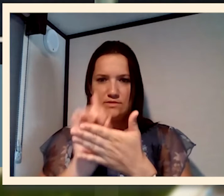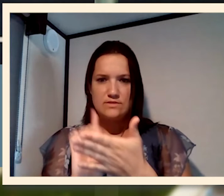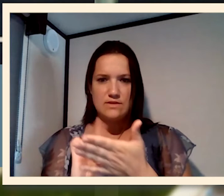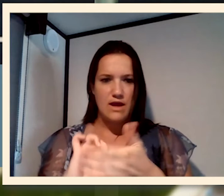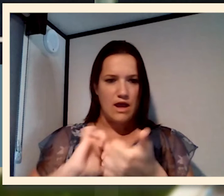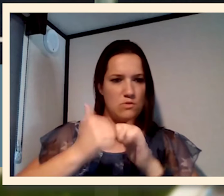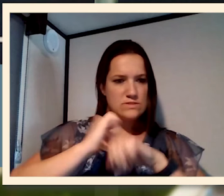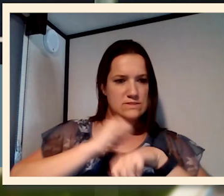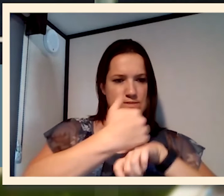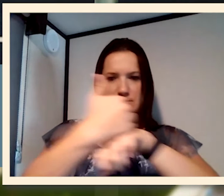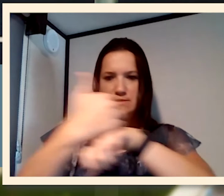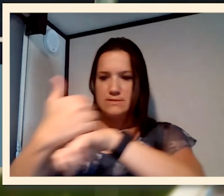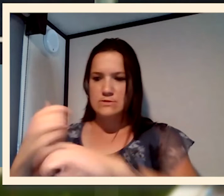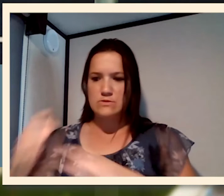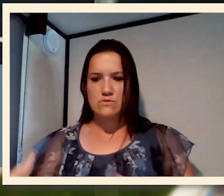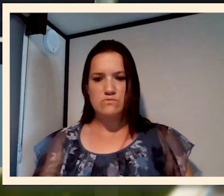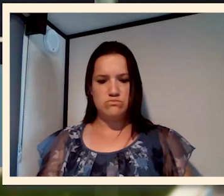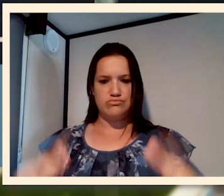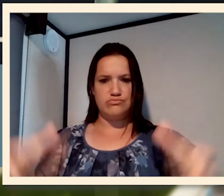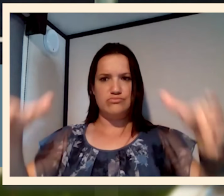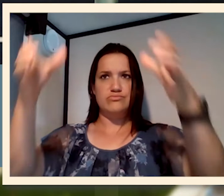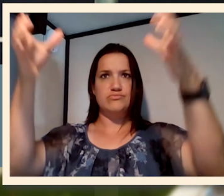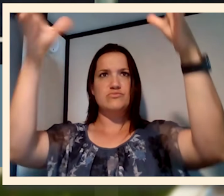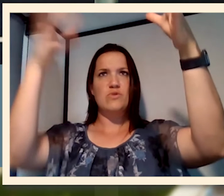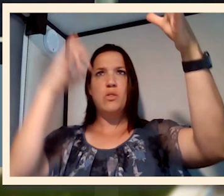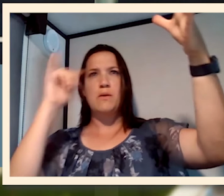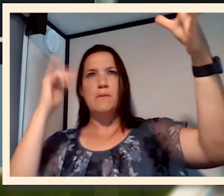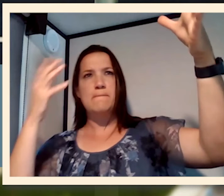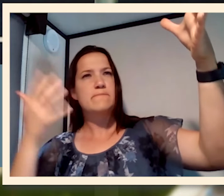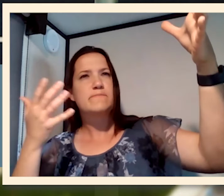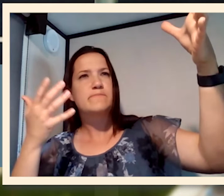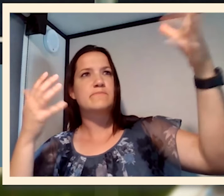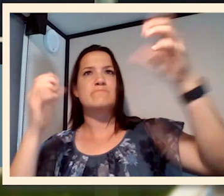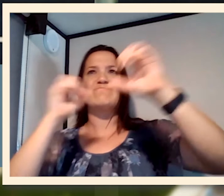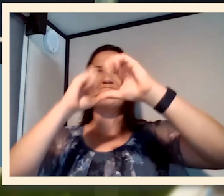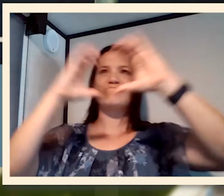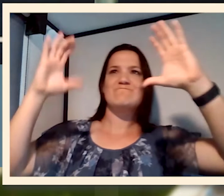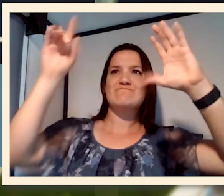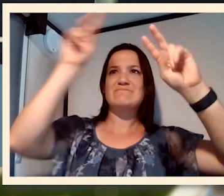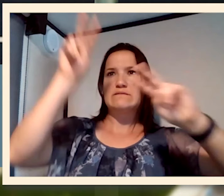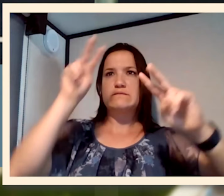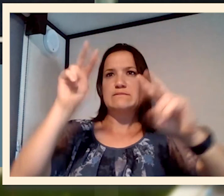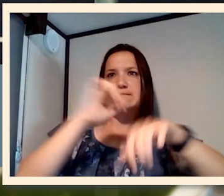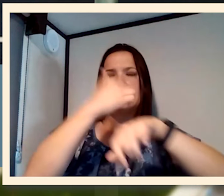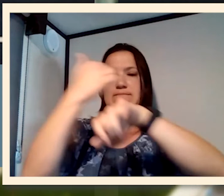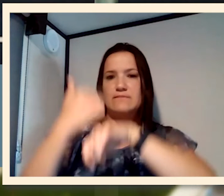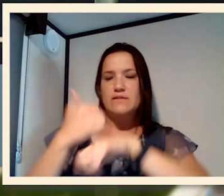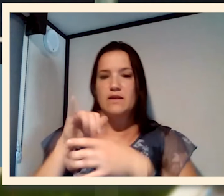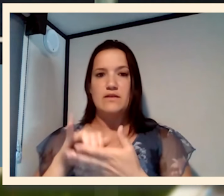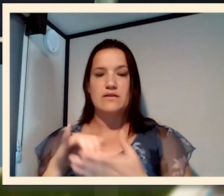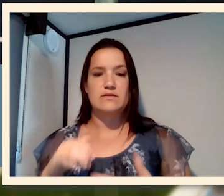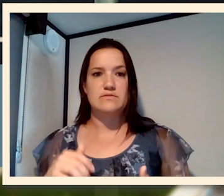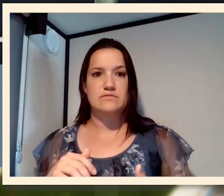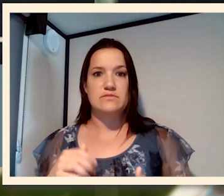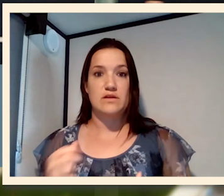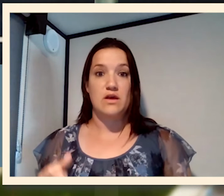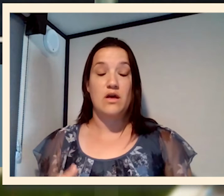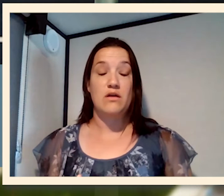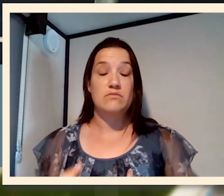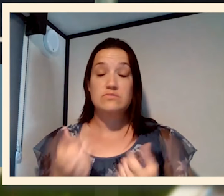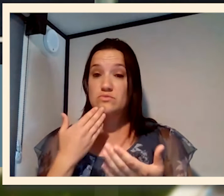design, the layout of what that new tower would look like. You know, we've kind of,